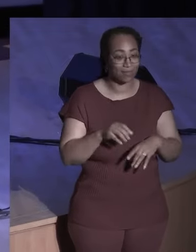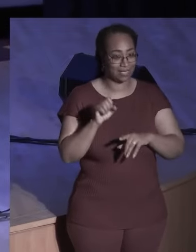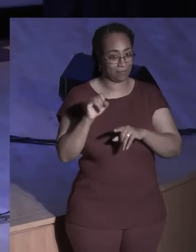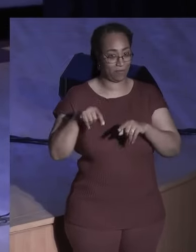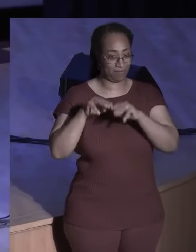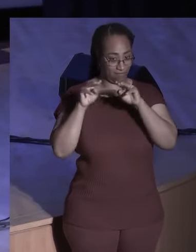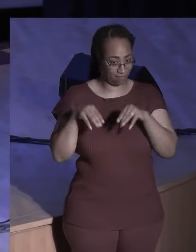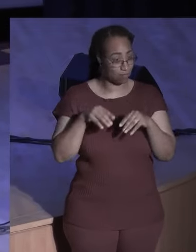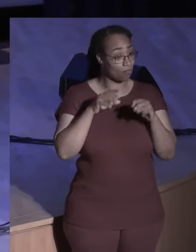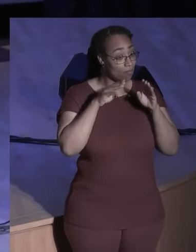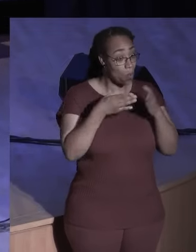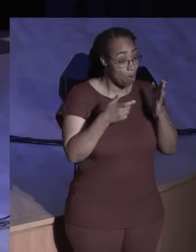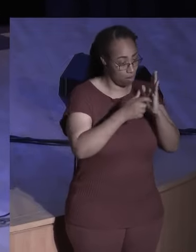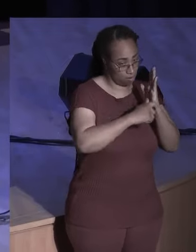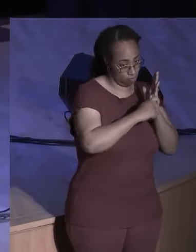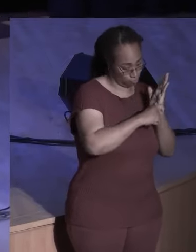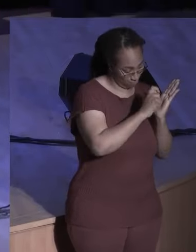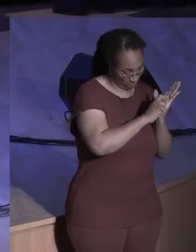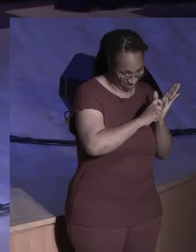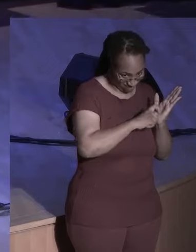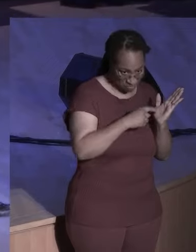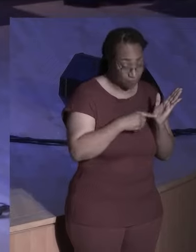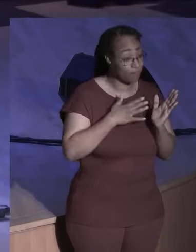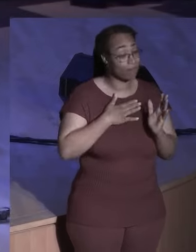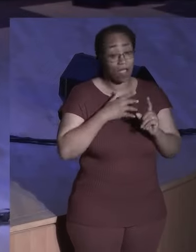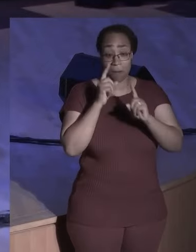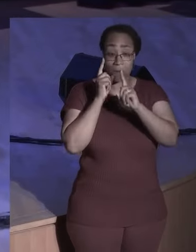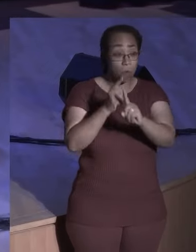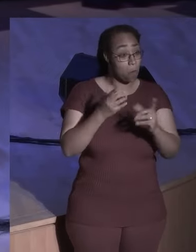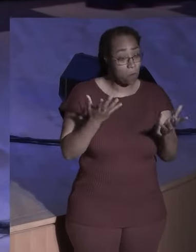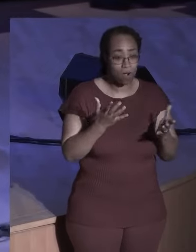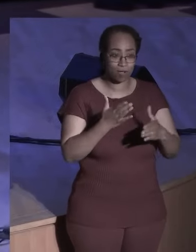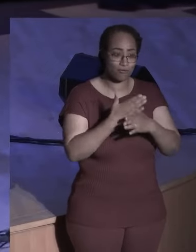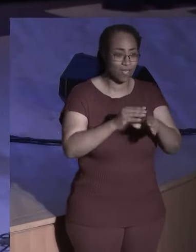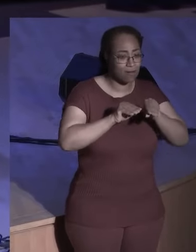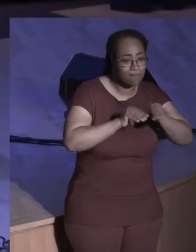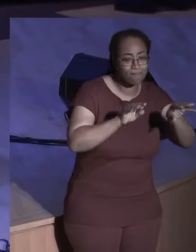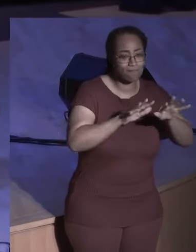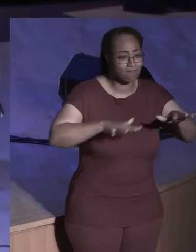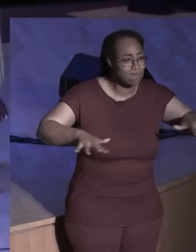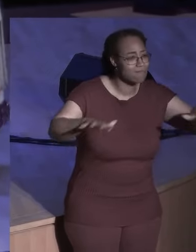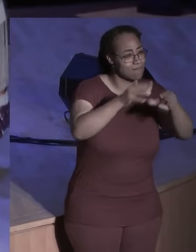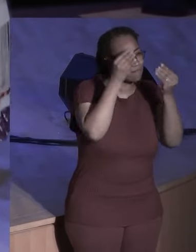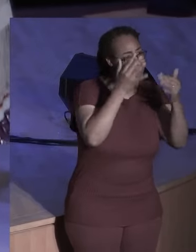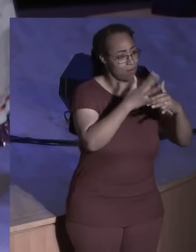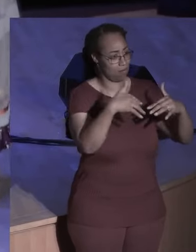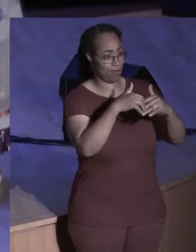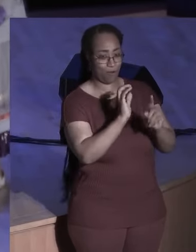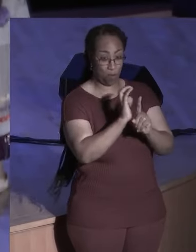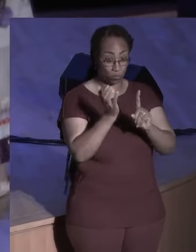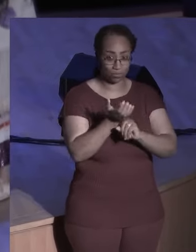fosters a richer shared human experience through a more informed understanding of Native people. As a National Museum,